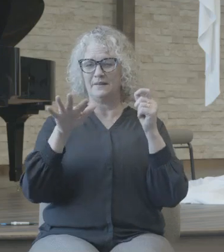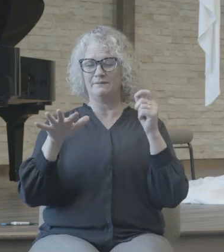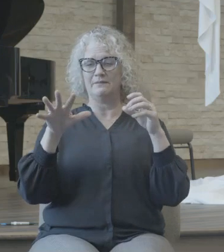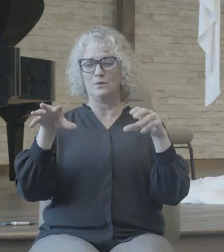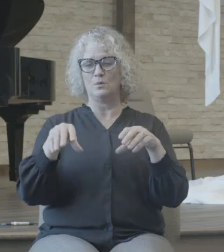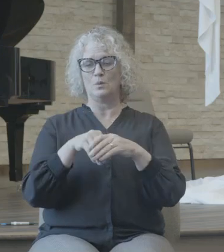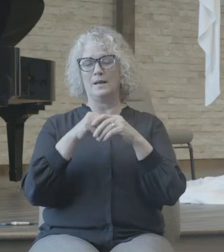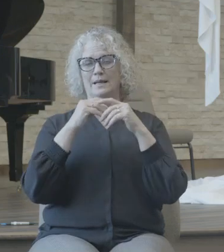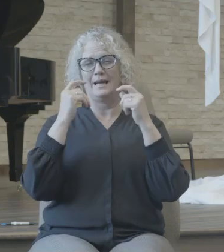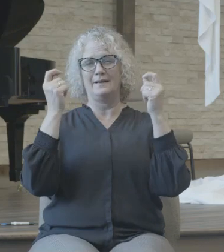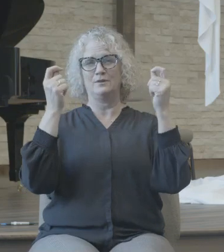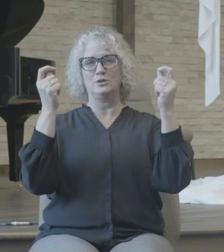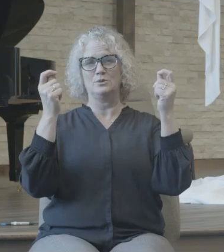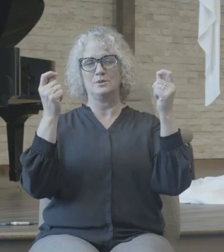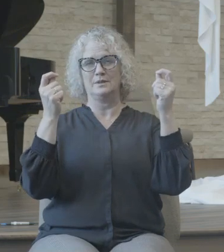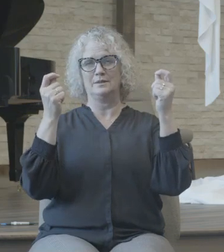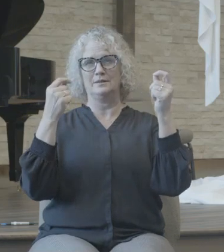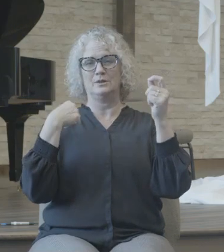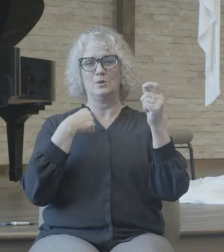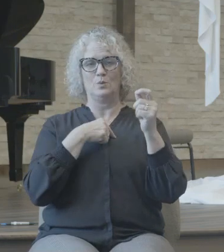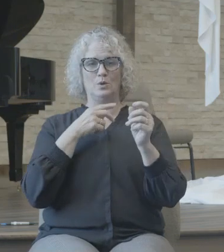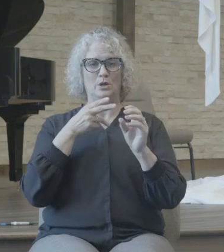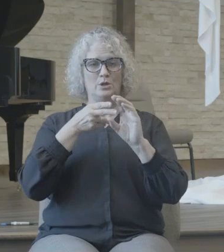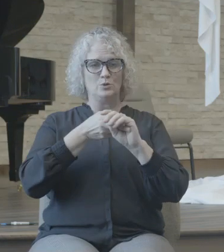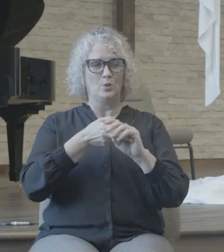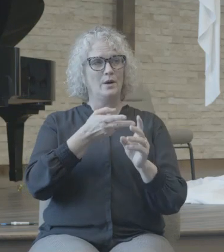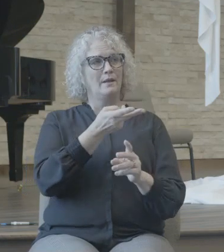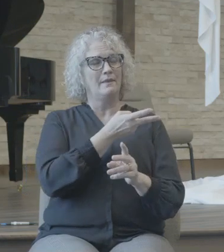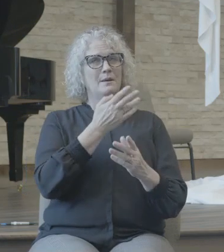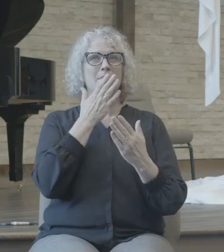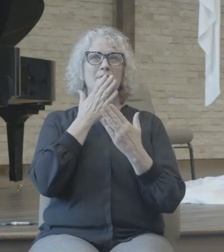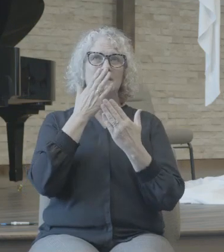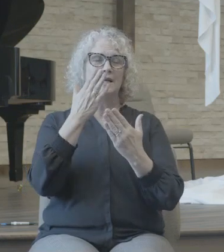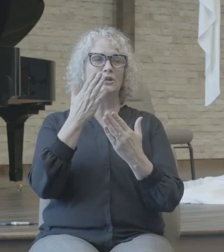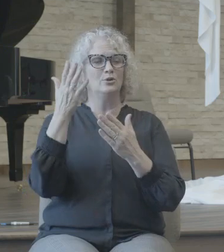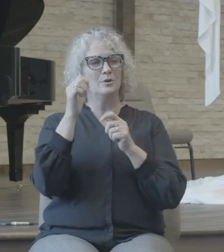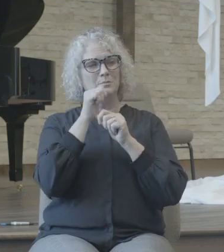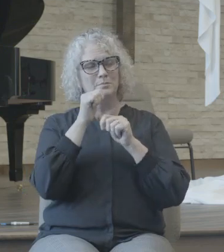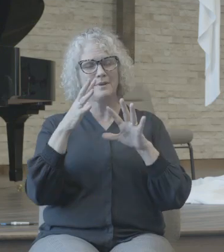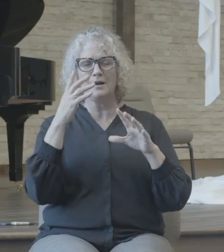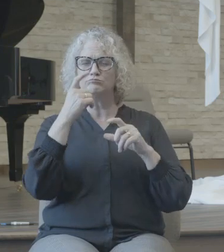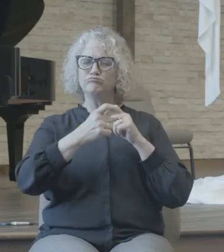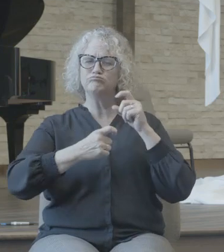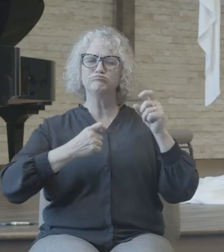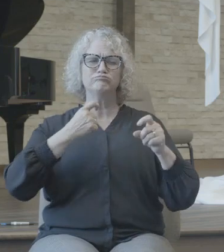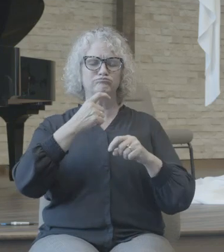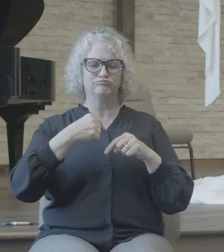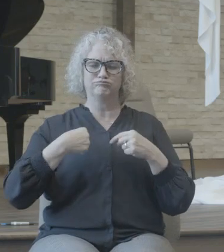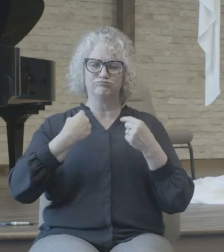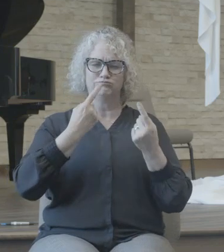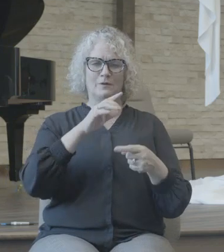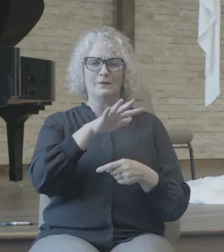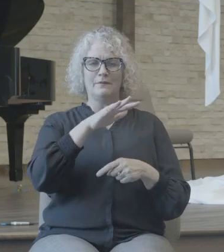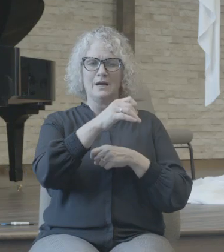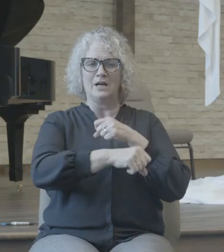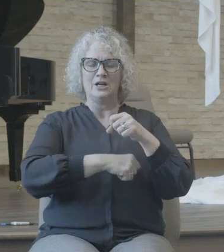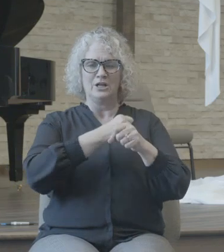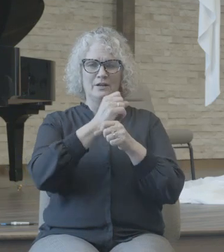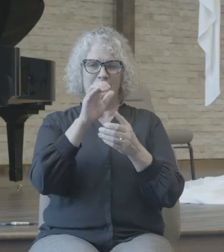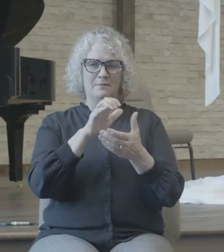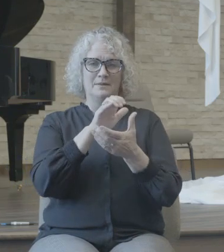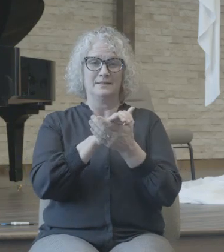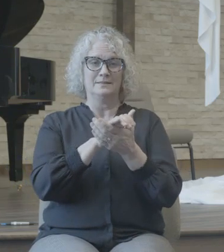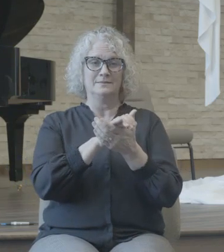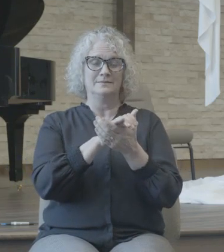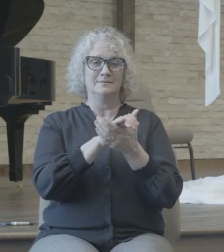anniversary. We join them in thanking you for all the blessings you've given to them over their 55 years of marriage,